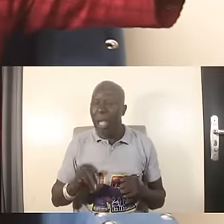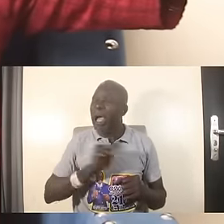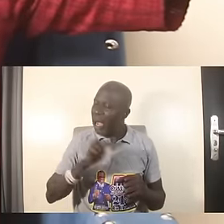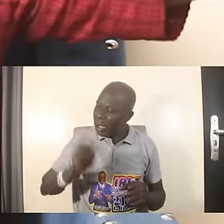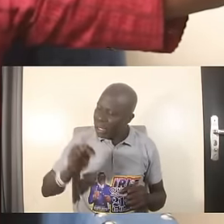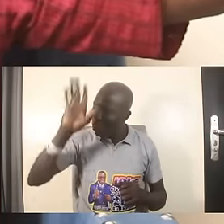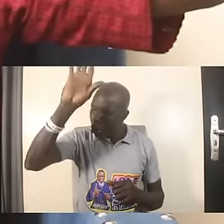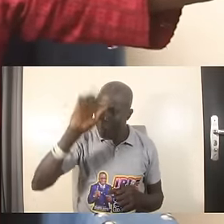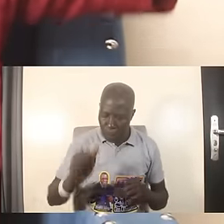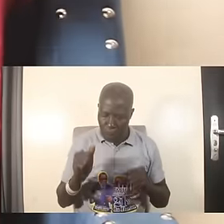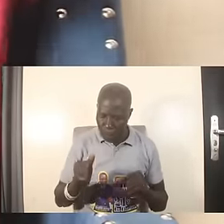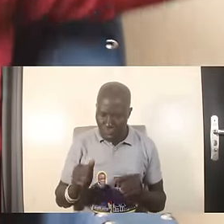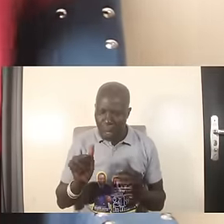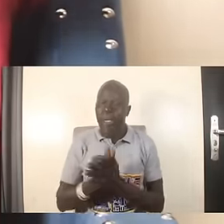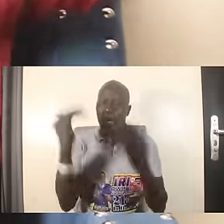darkness cannot come through.